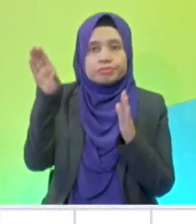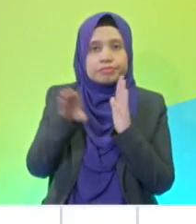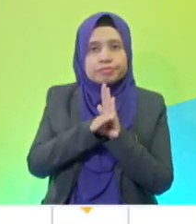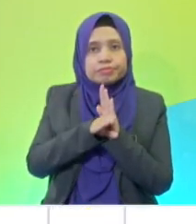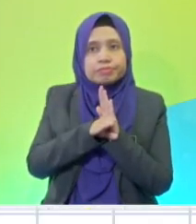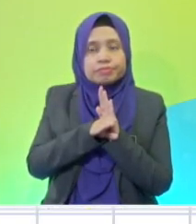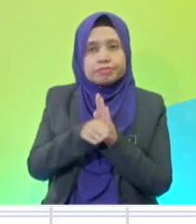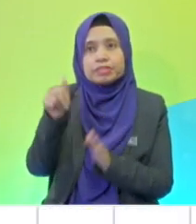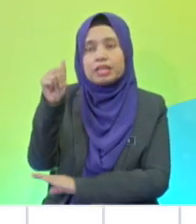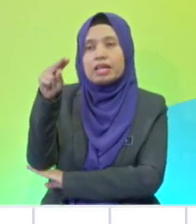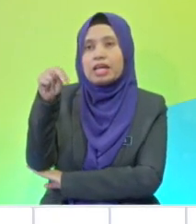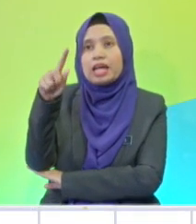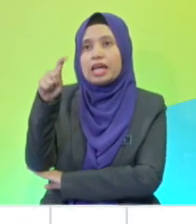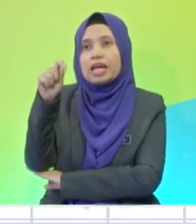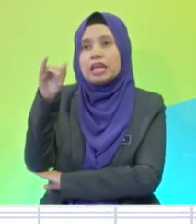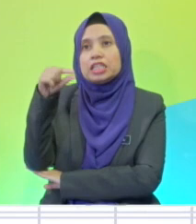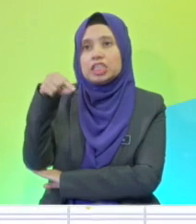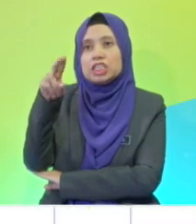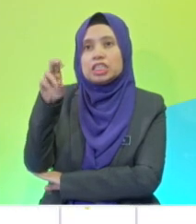answer. It is an